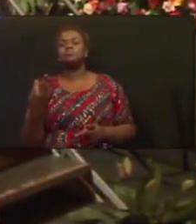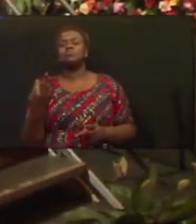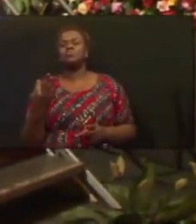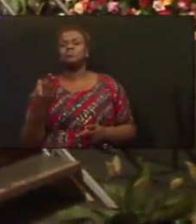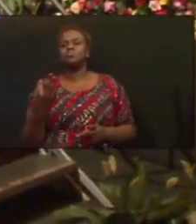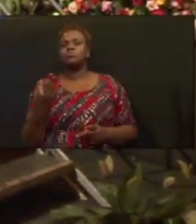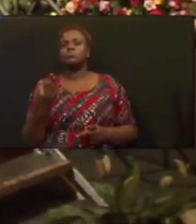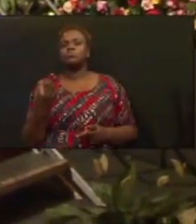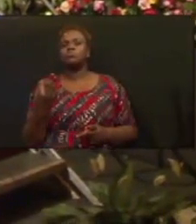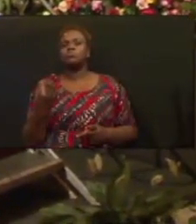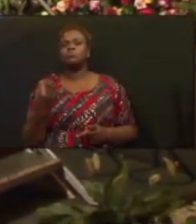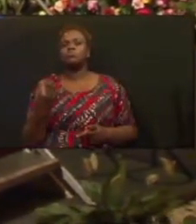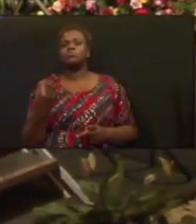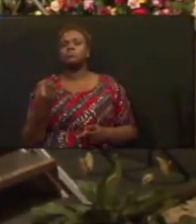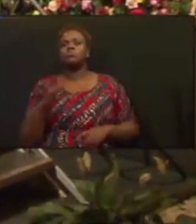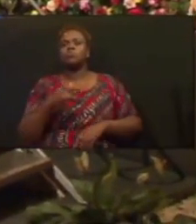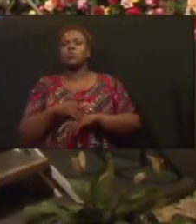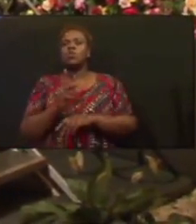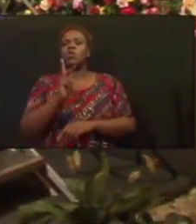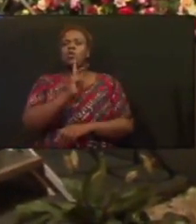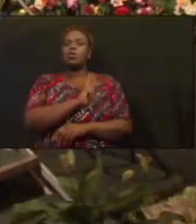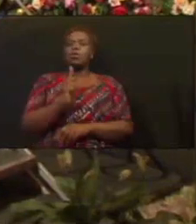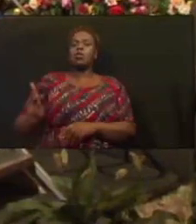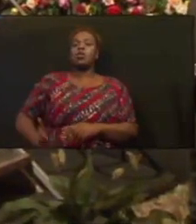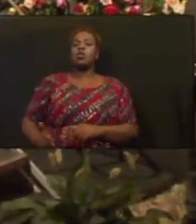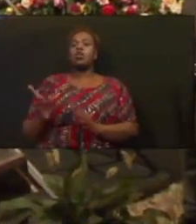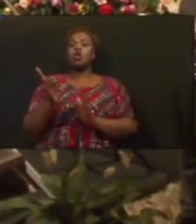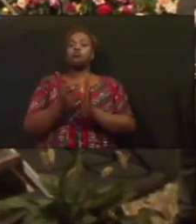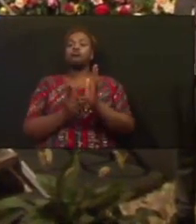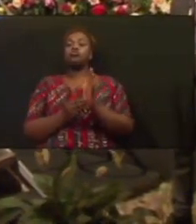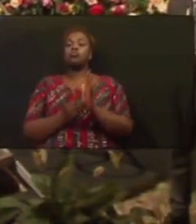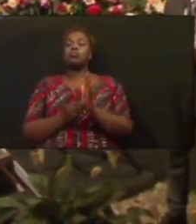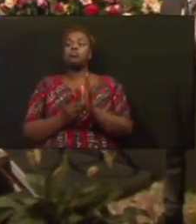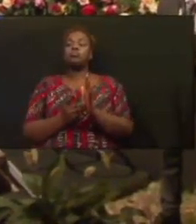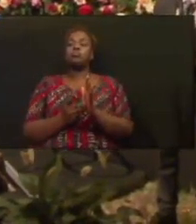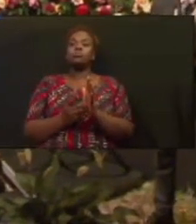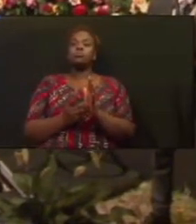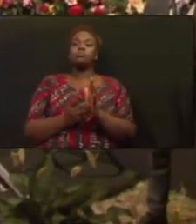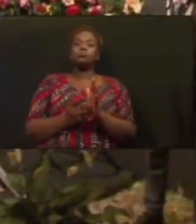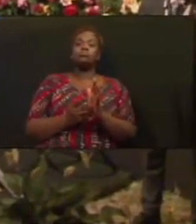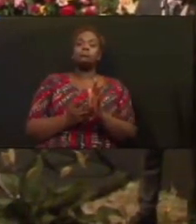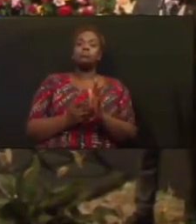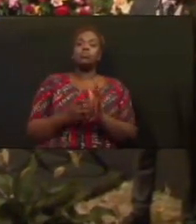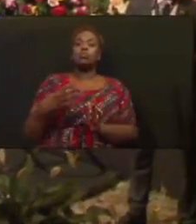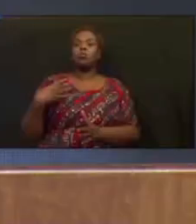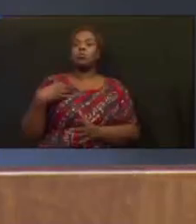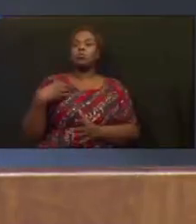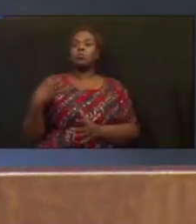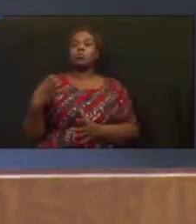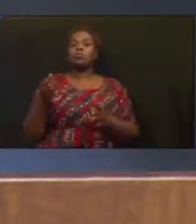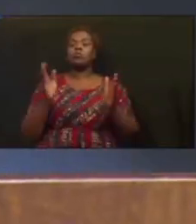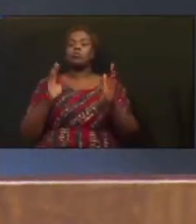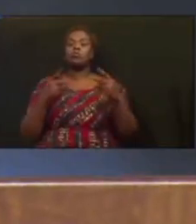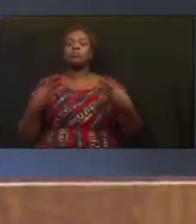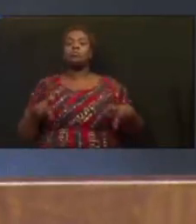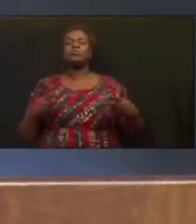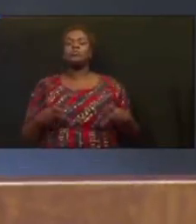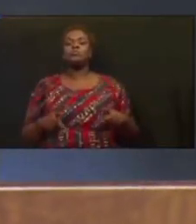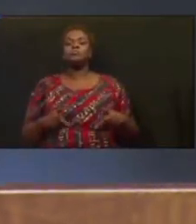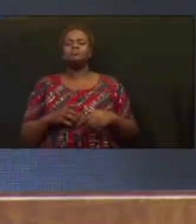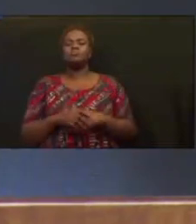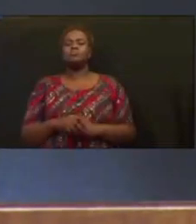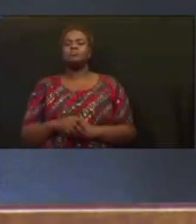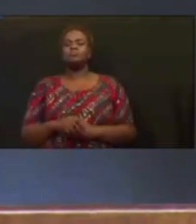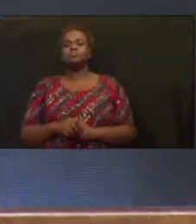to 8. They are called kingdom financiers. Listen, listen, listen, listen. Don't assume you understand what I'm saying. Just